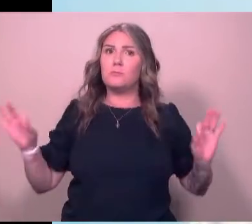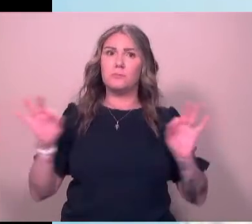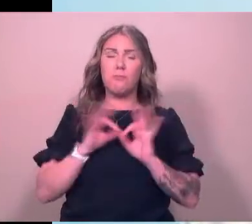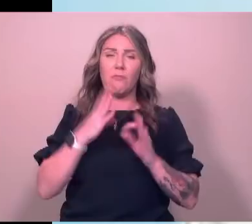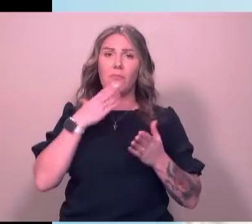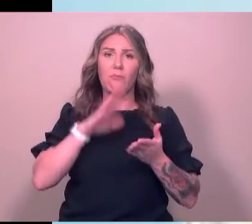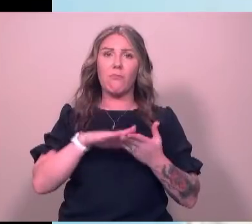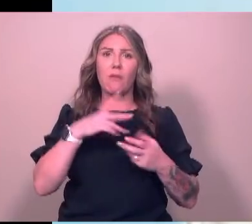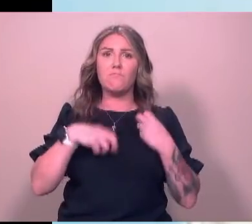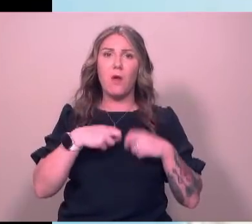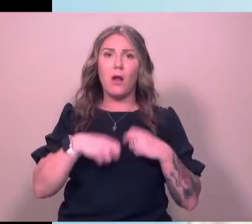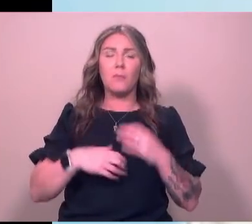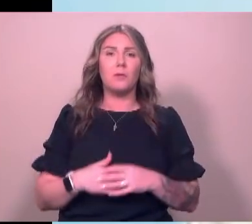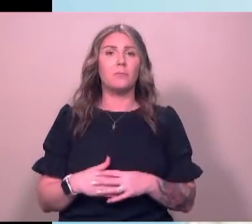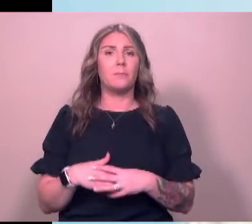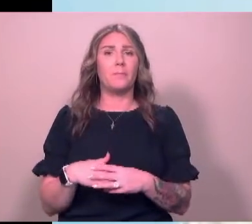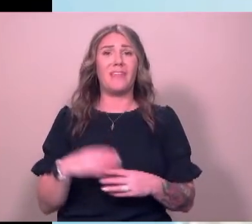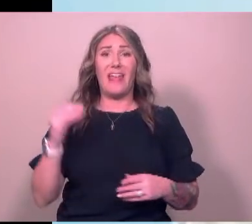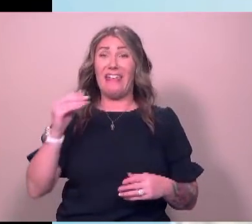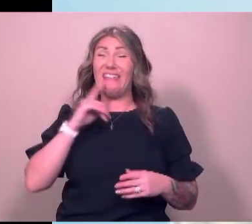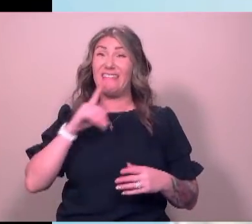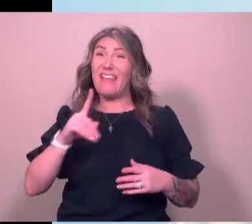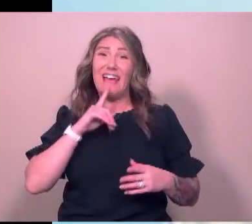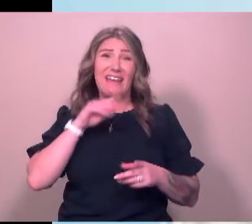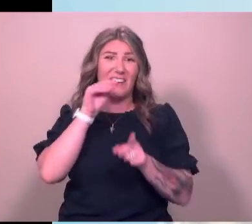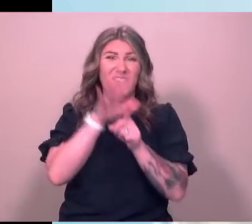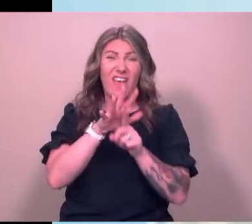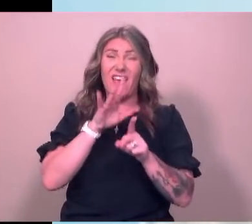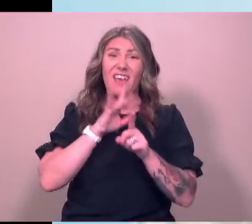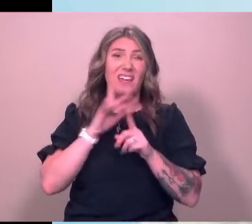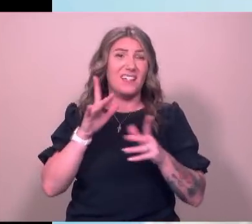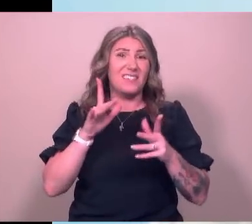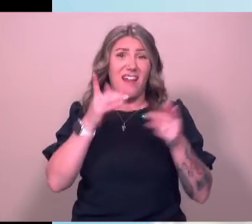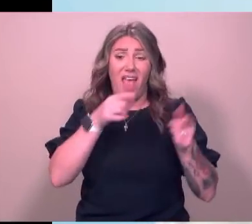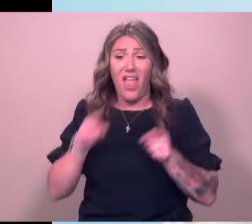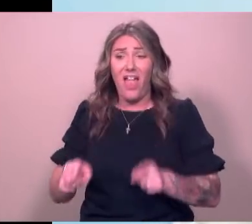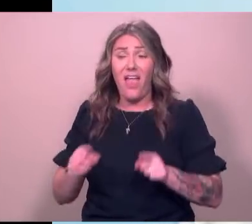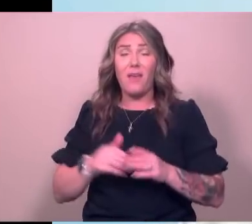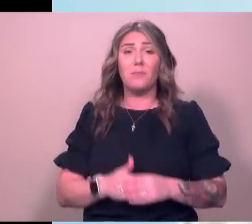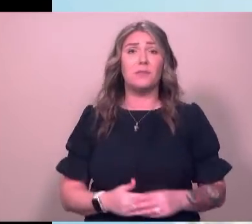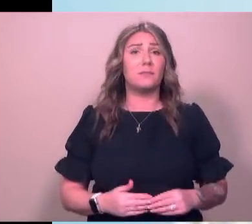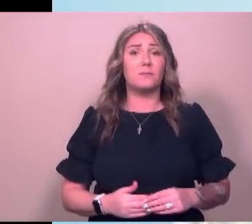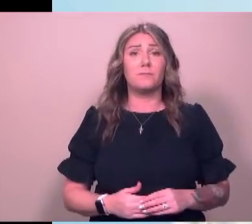And that trickle-down effect, I mean, I've seen a couple of people ask,